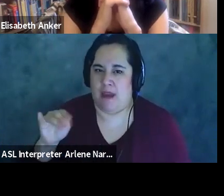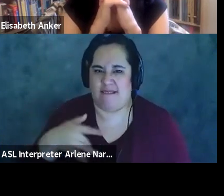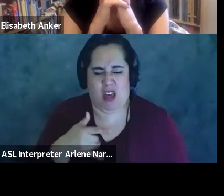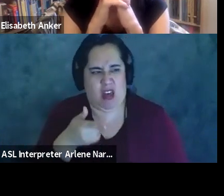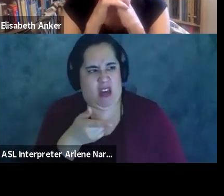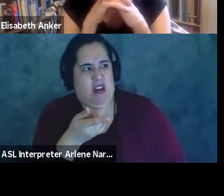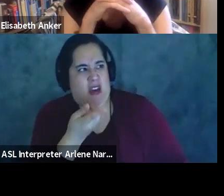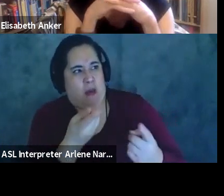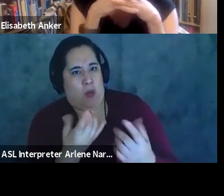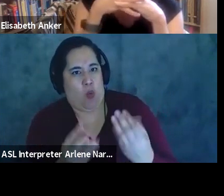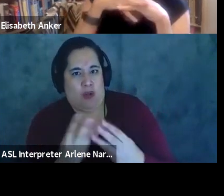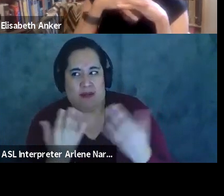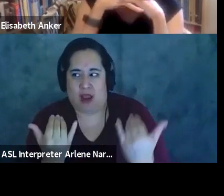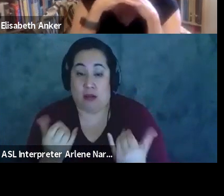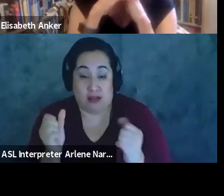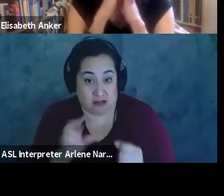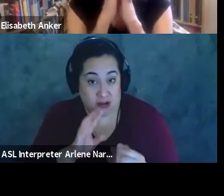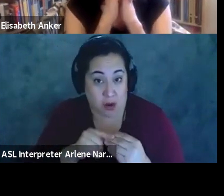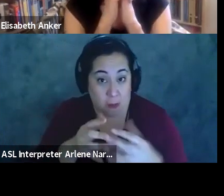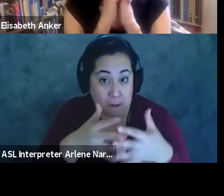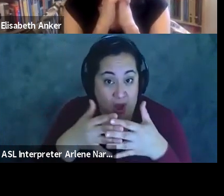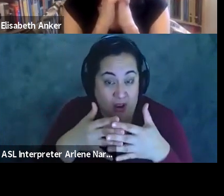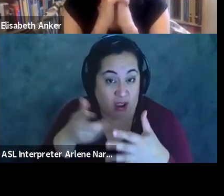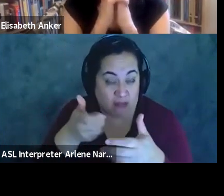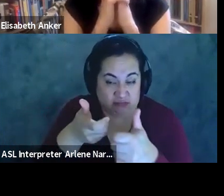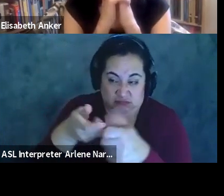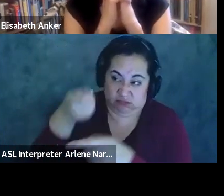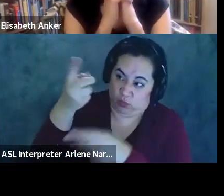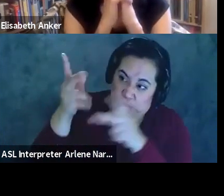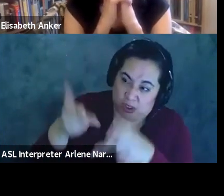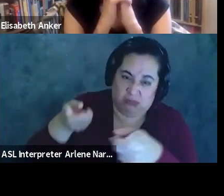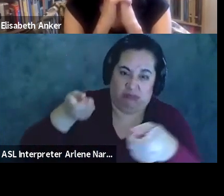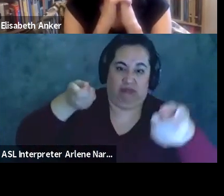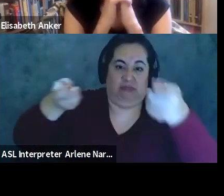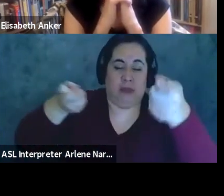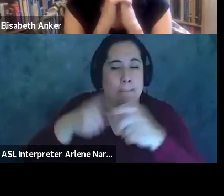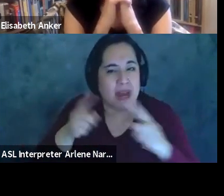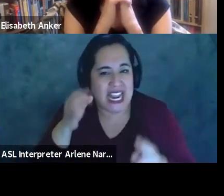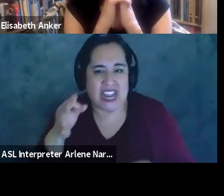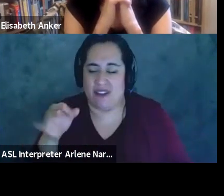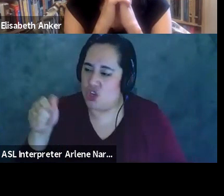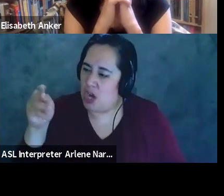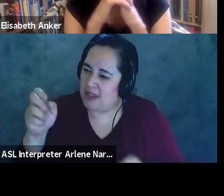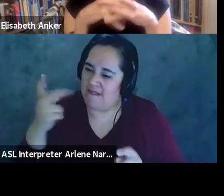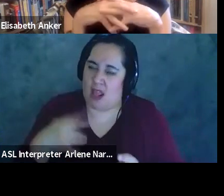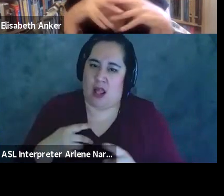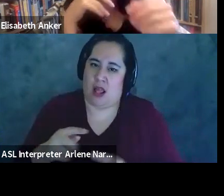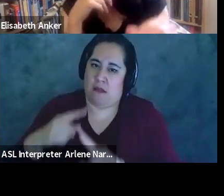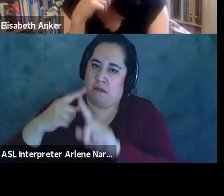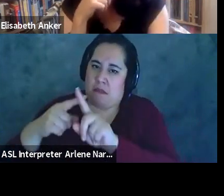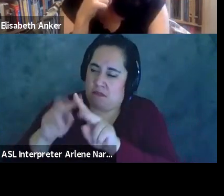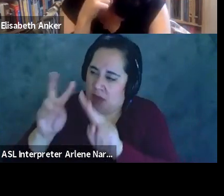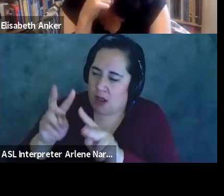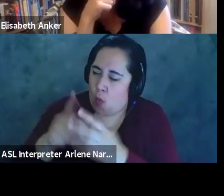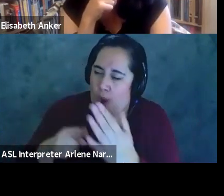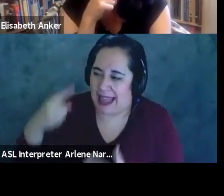today, and whether we can talk about American fascism. But certainly James is, and if there's anything to be optimistic from what I take from James's reading, where he